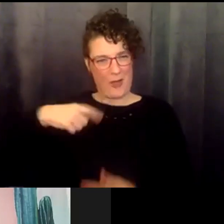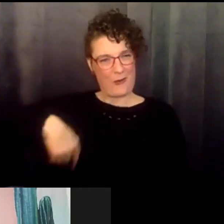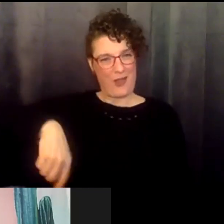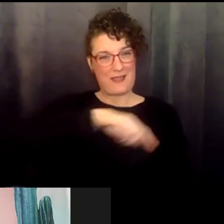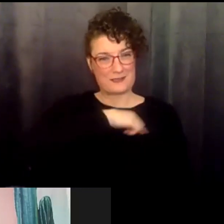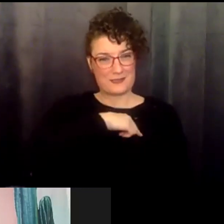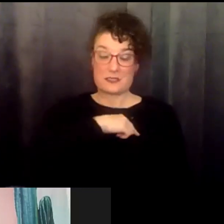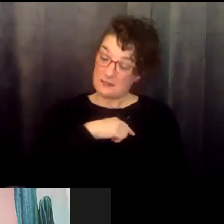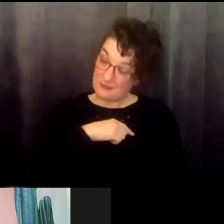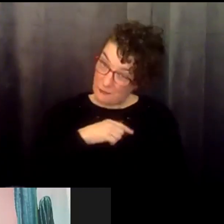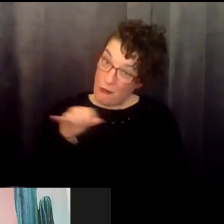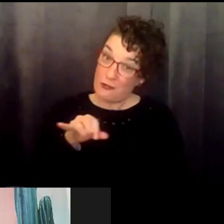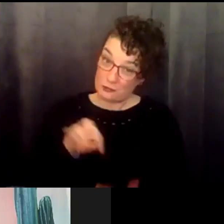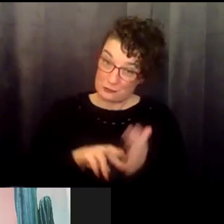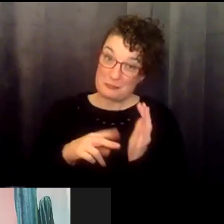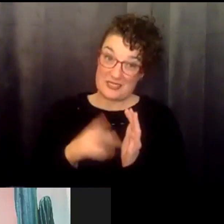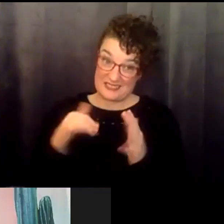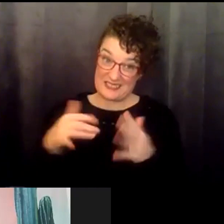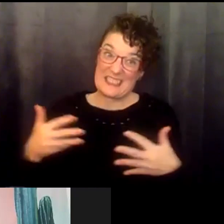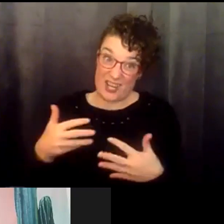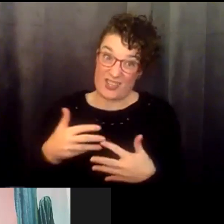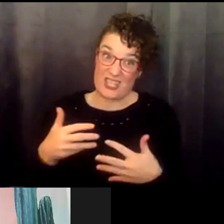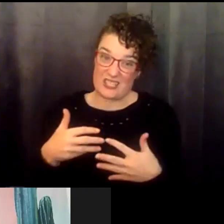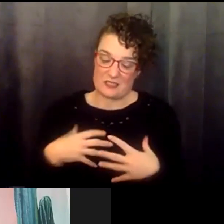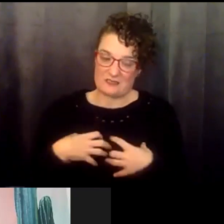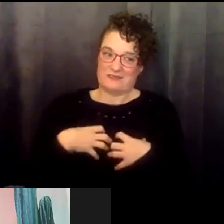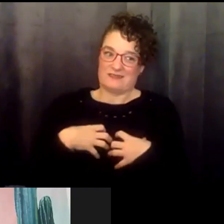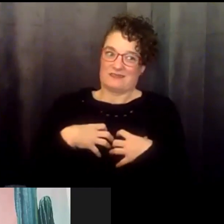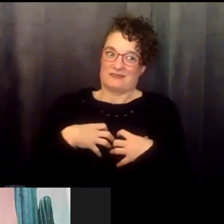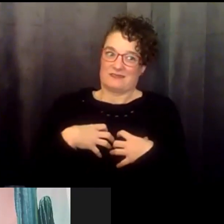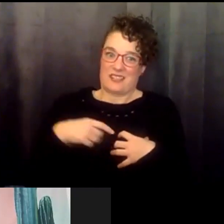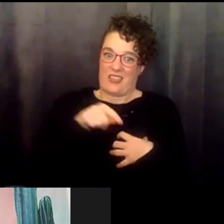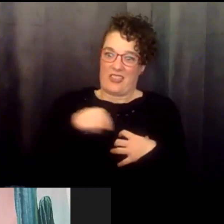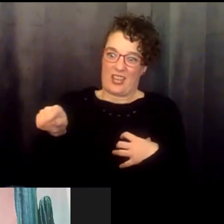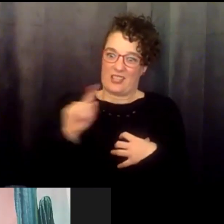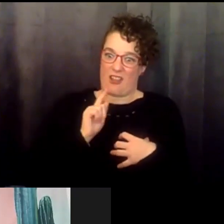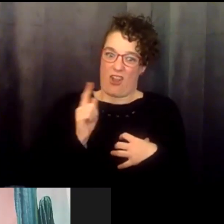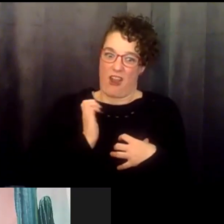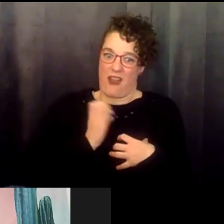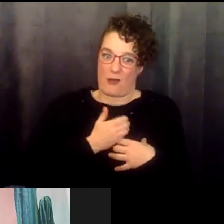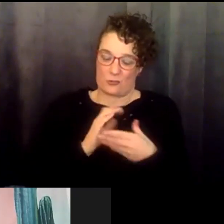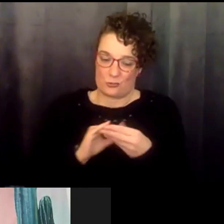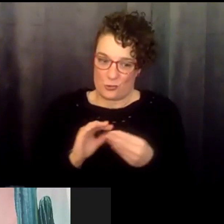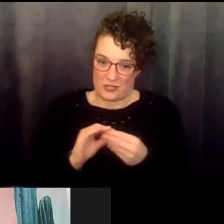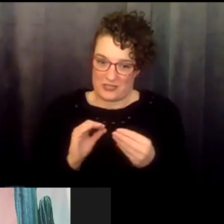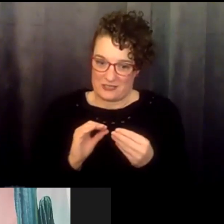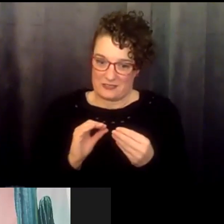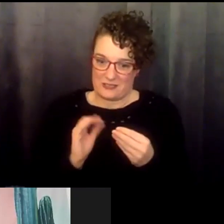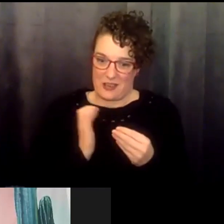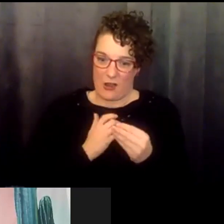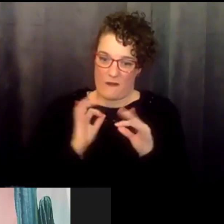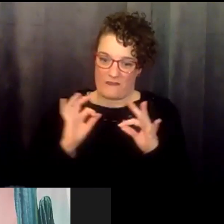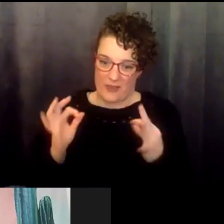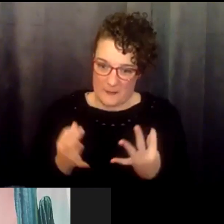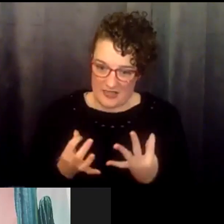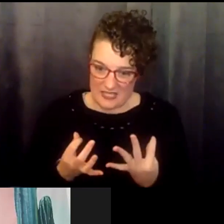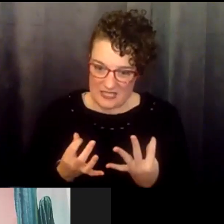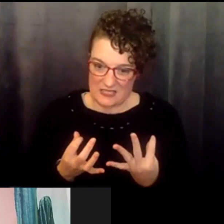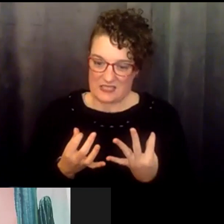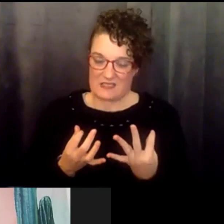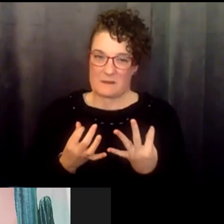scary about this project. These are stories that are about us and our families.